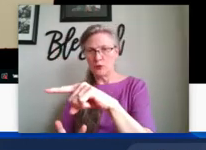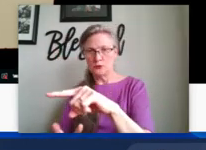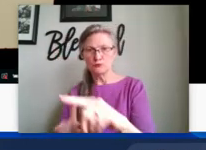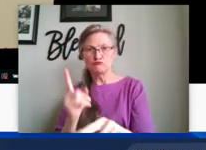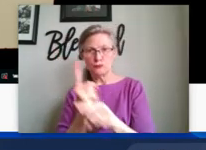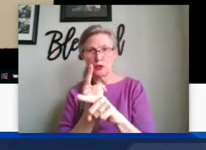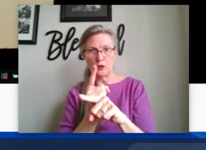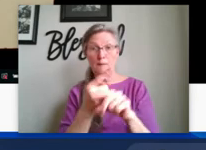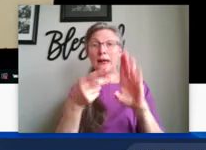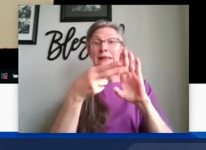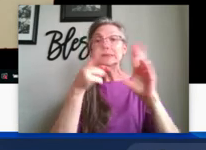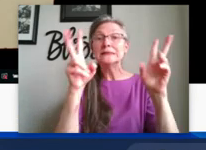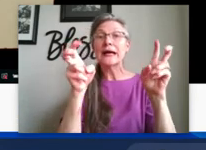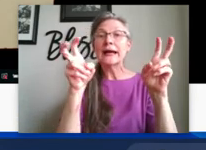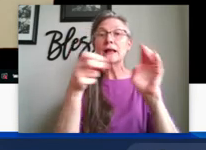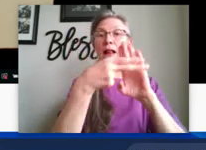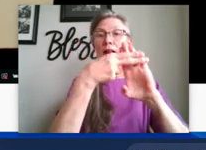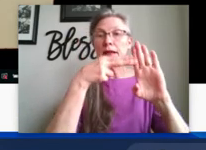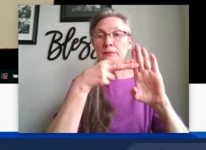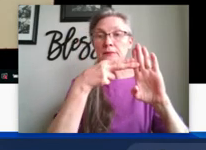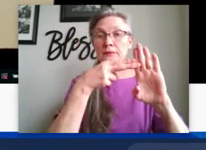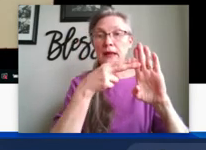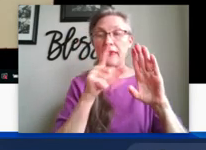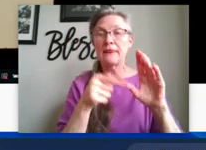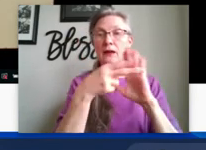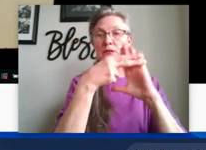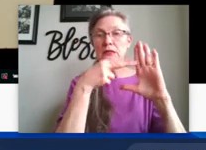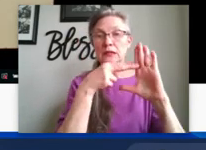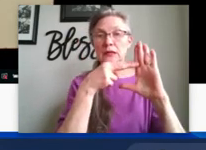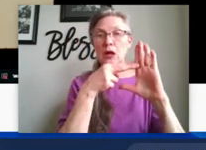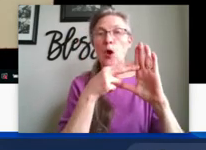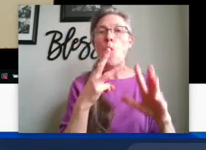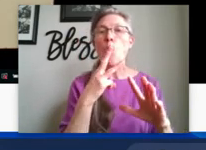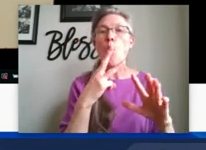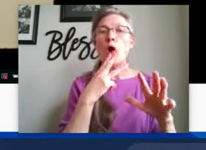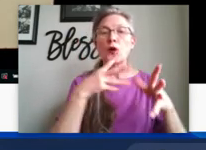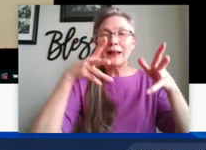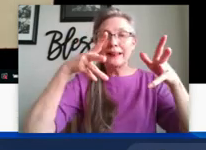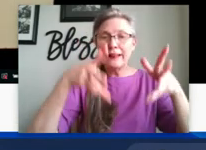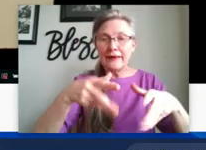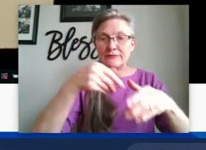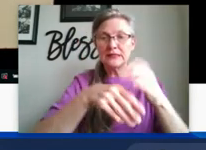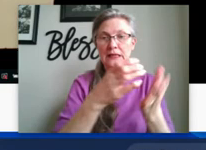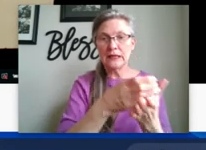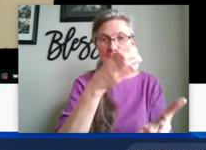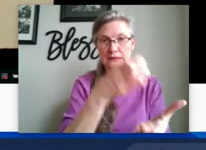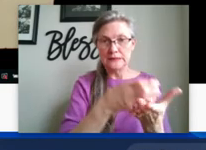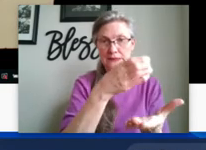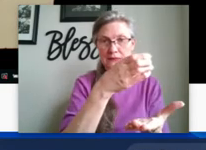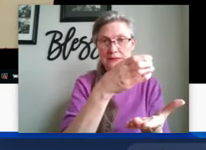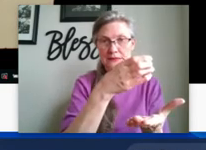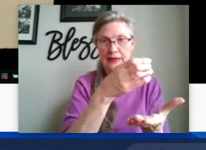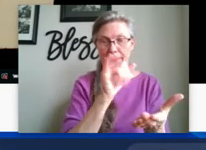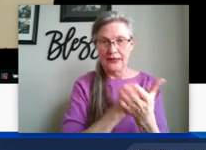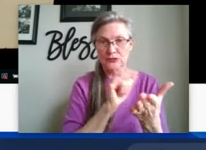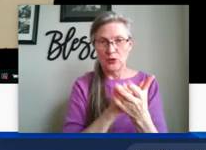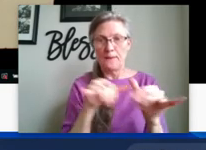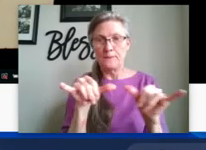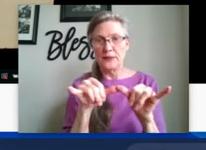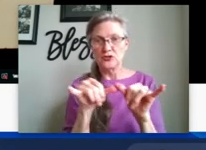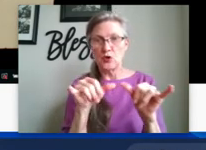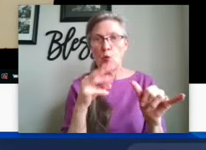sure I title this line plot, and I will title it water left over, because that's what I'm measuring, right? Water